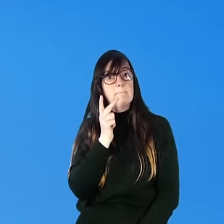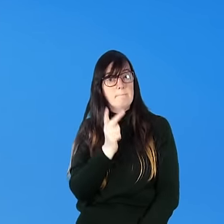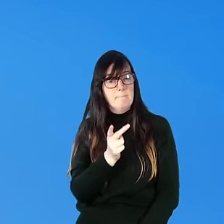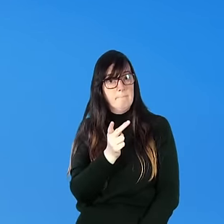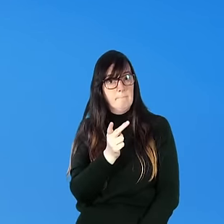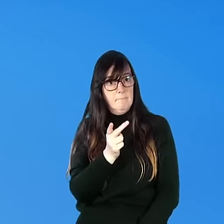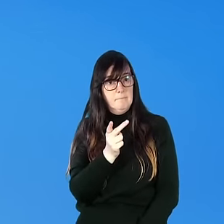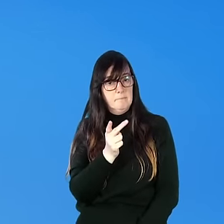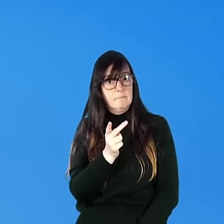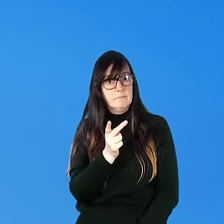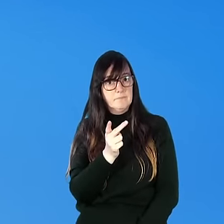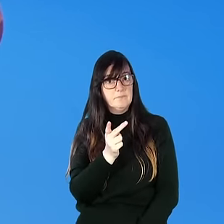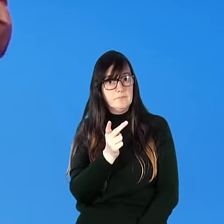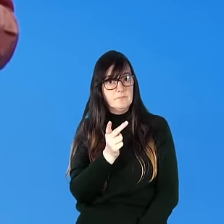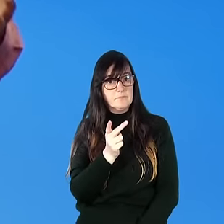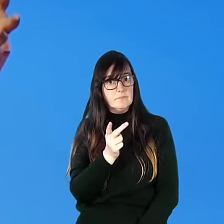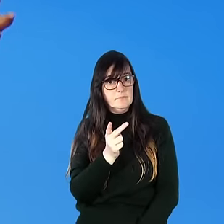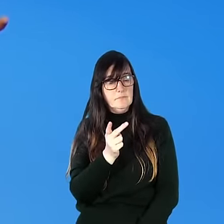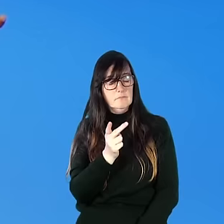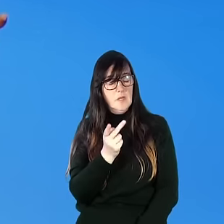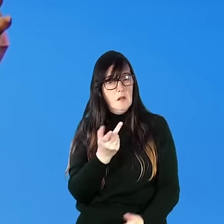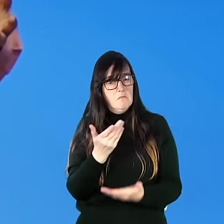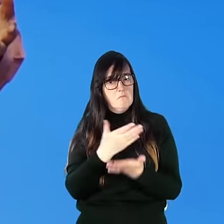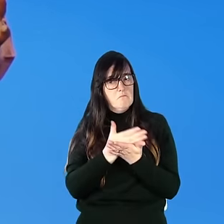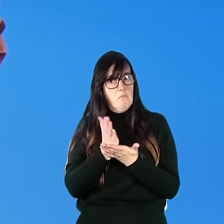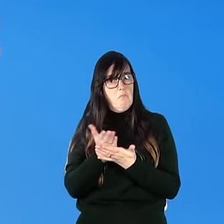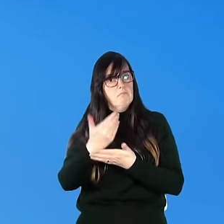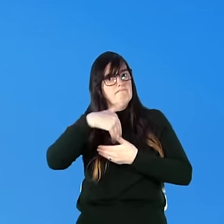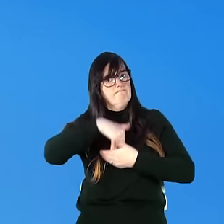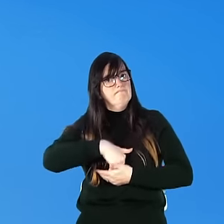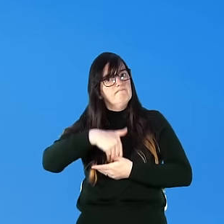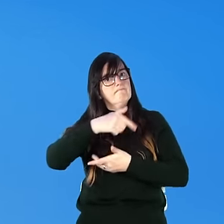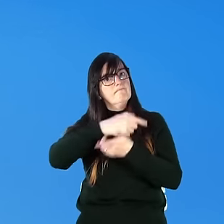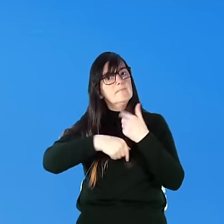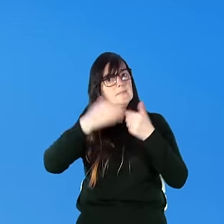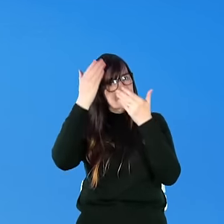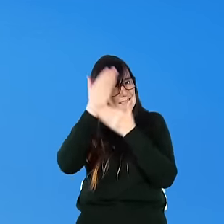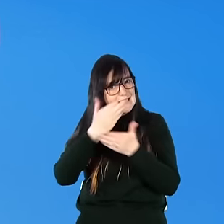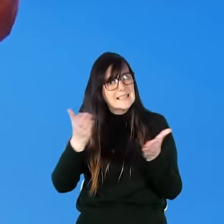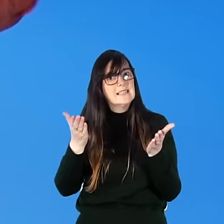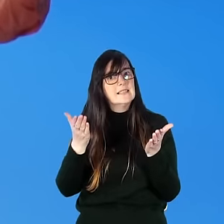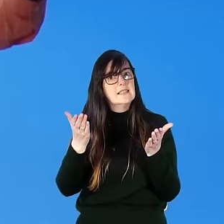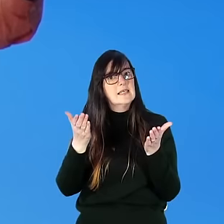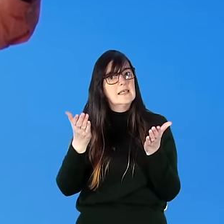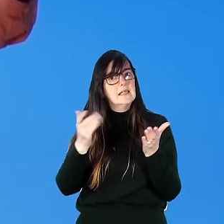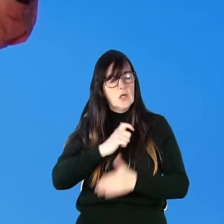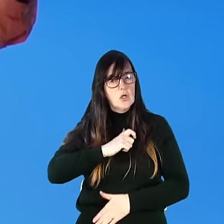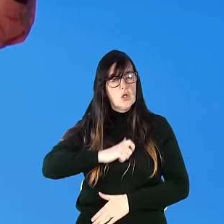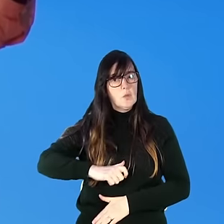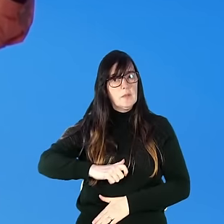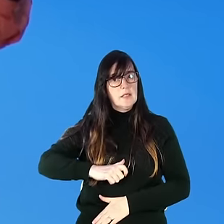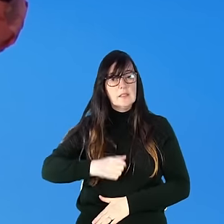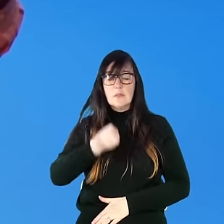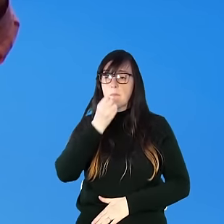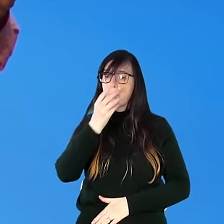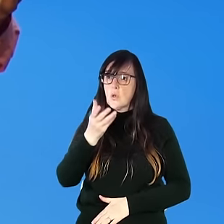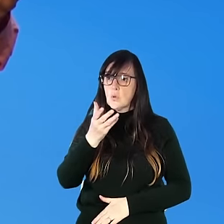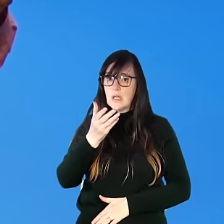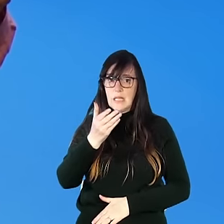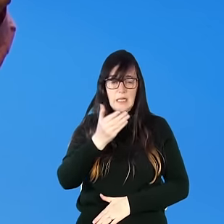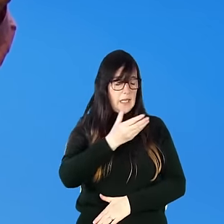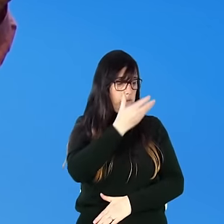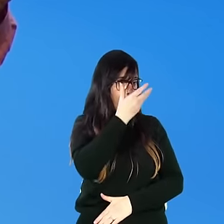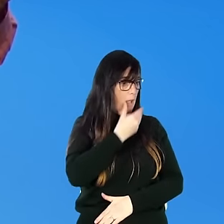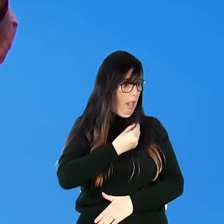So part of our dignity as human beings is the beauty of maleness and